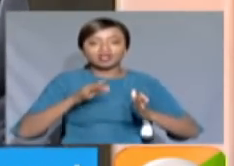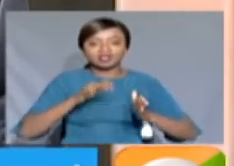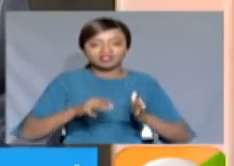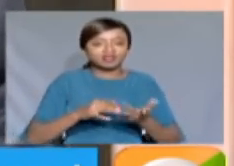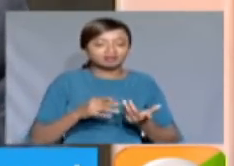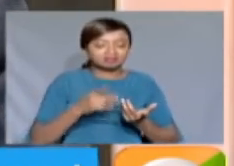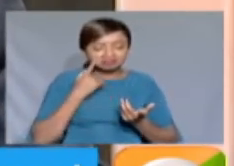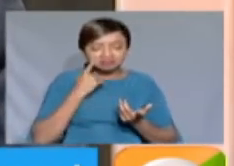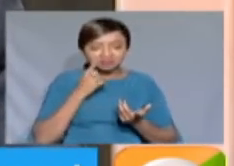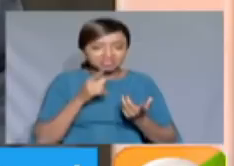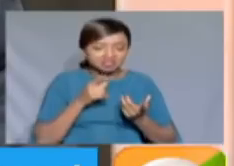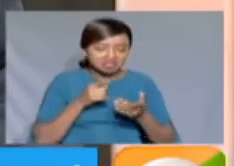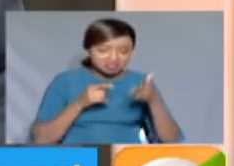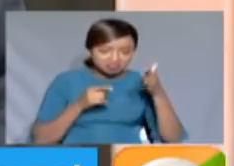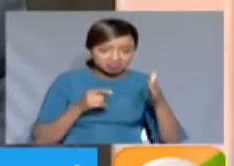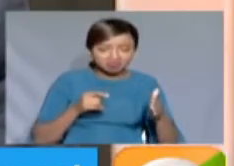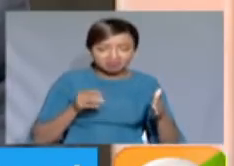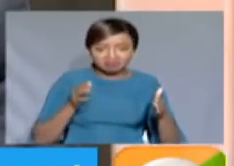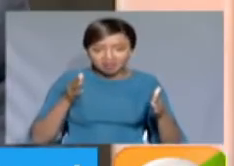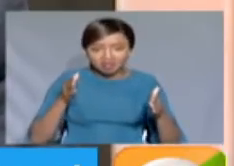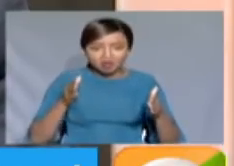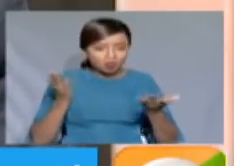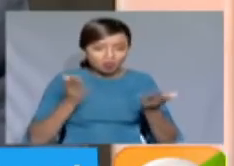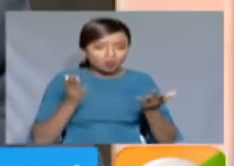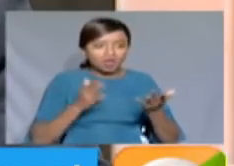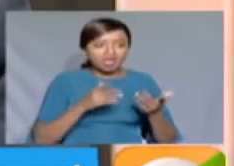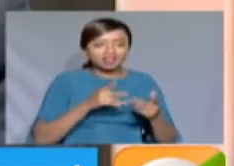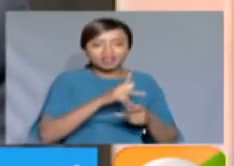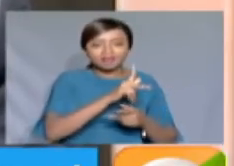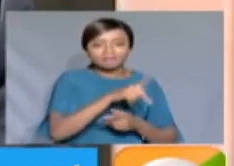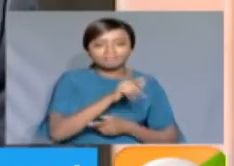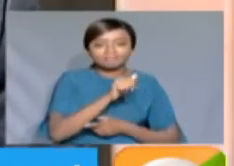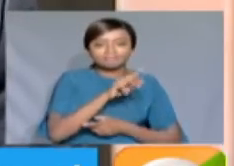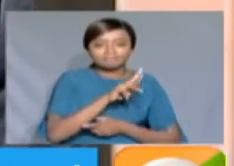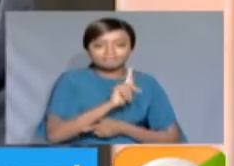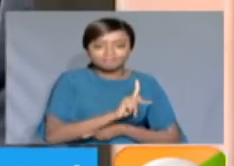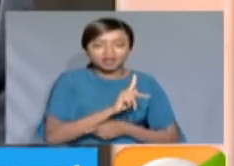are. But park begins.